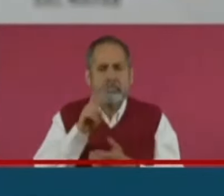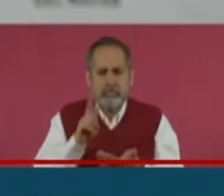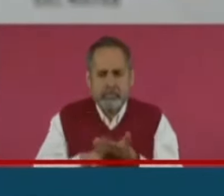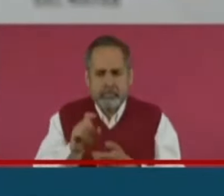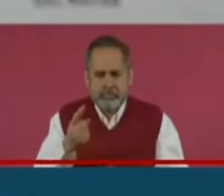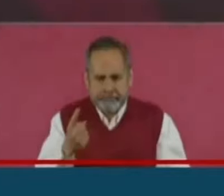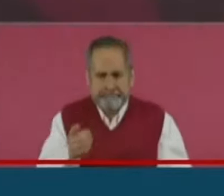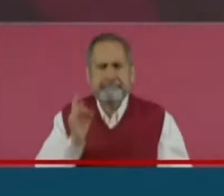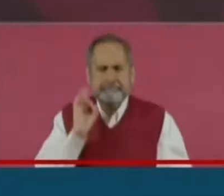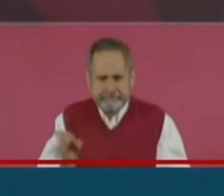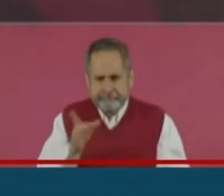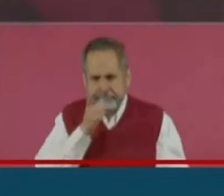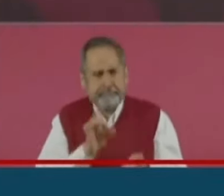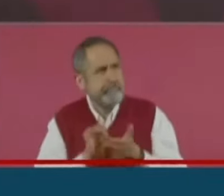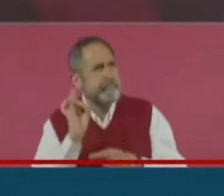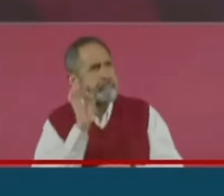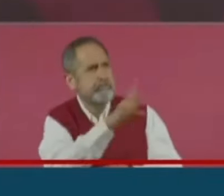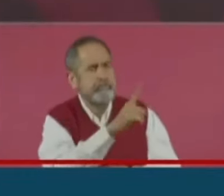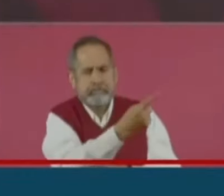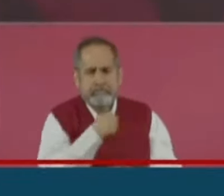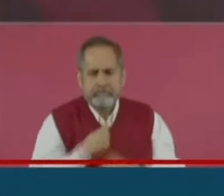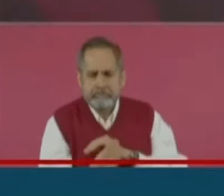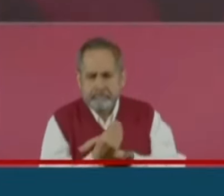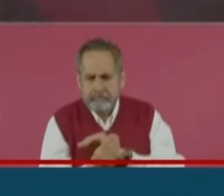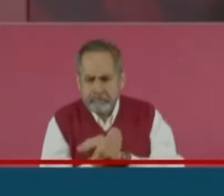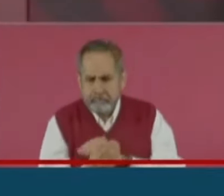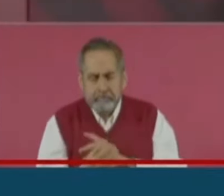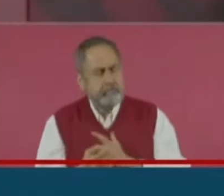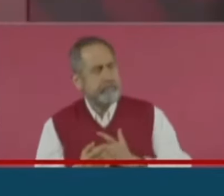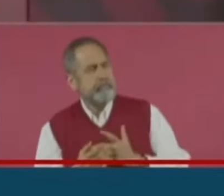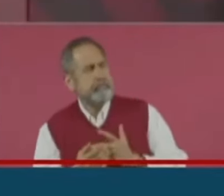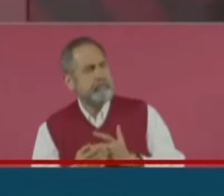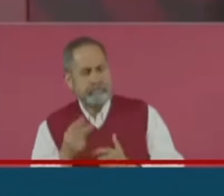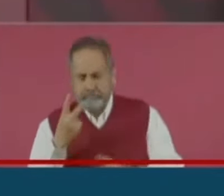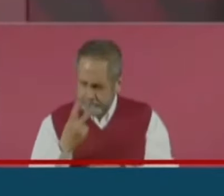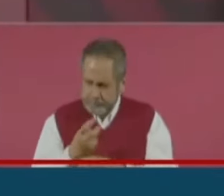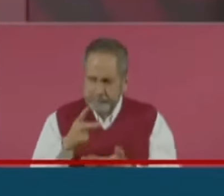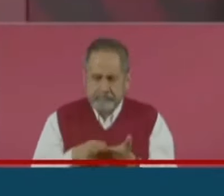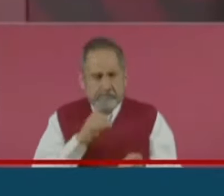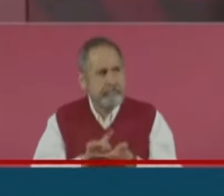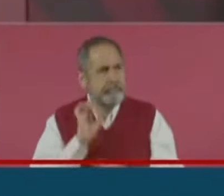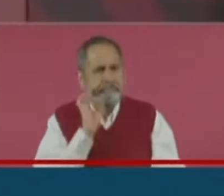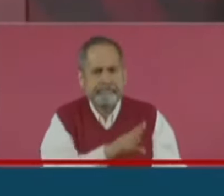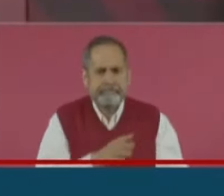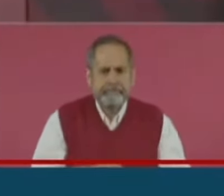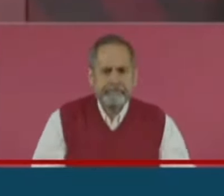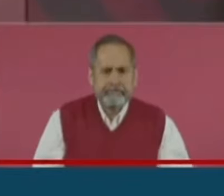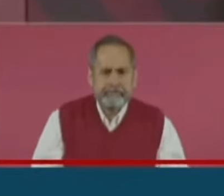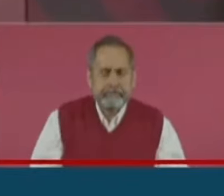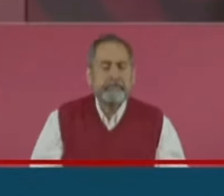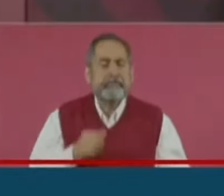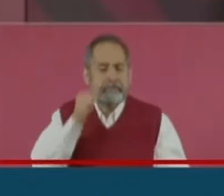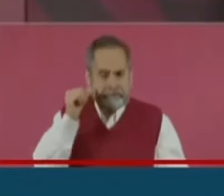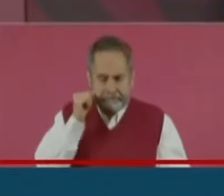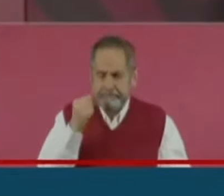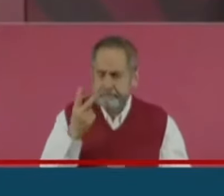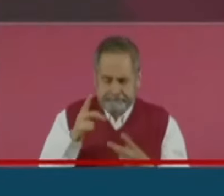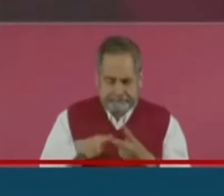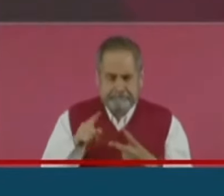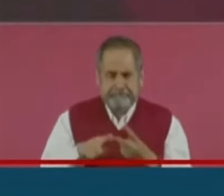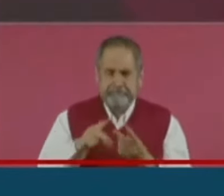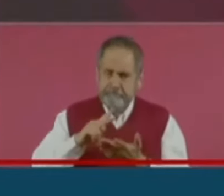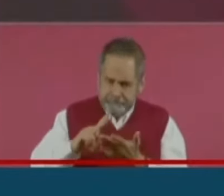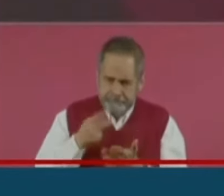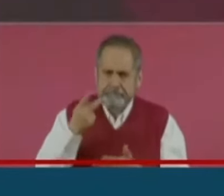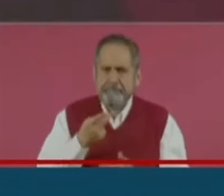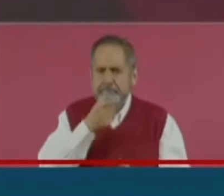which is the second one. We sent one in 2021 and they did not pay attention to it. And yesterday they sent